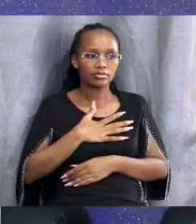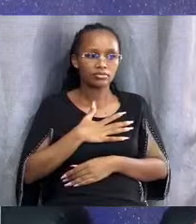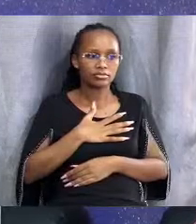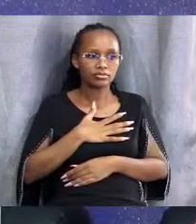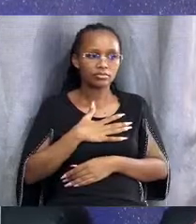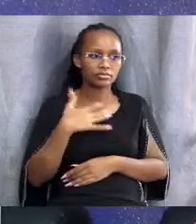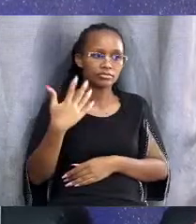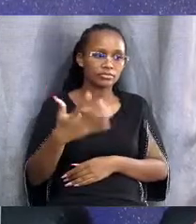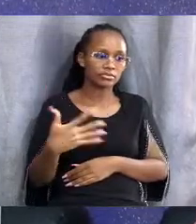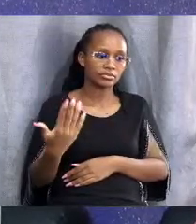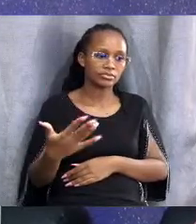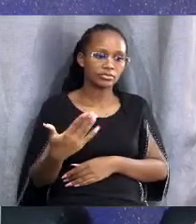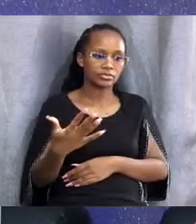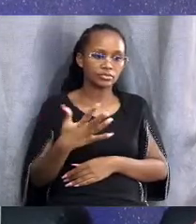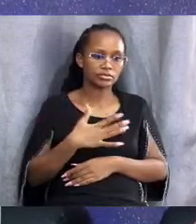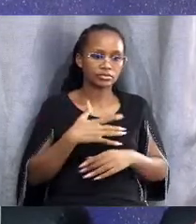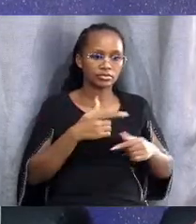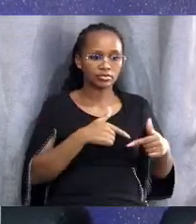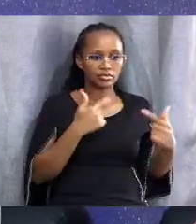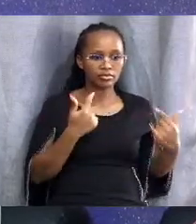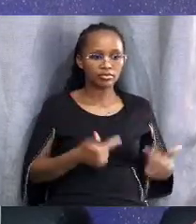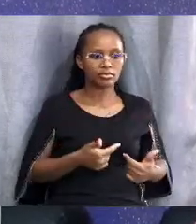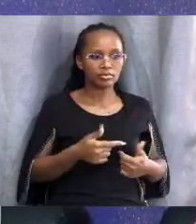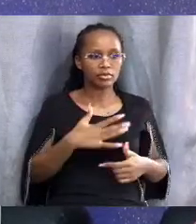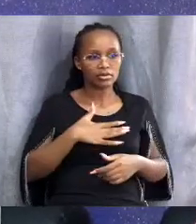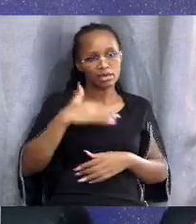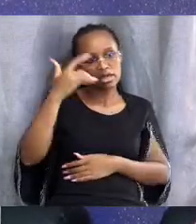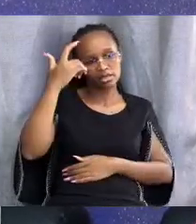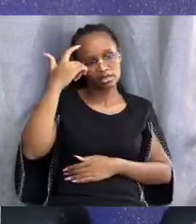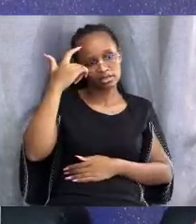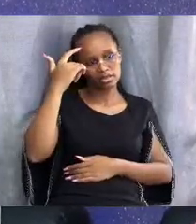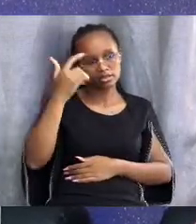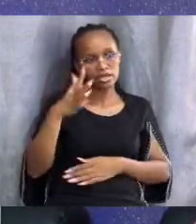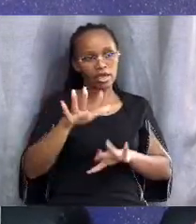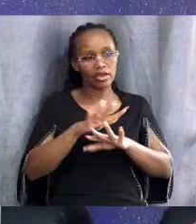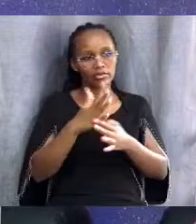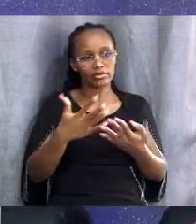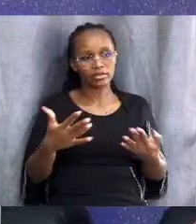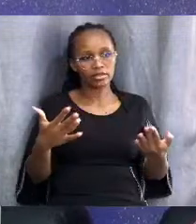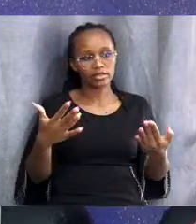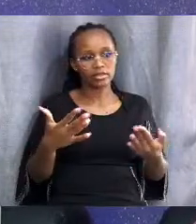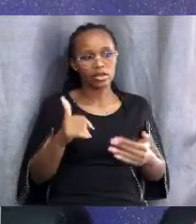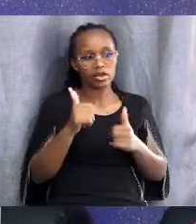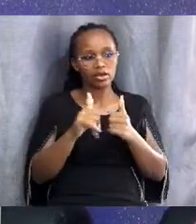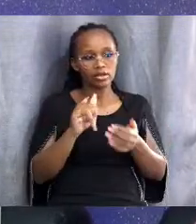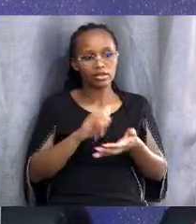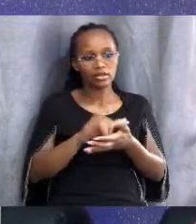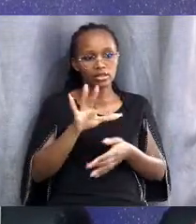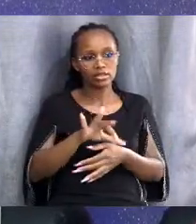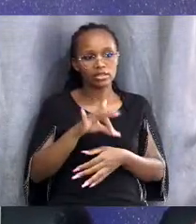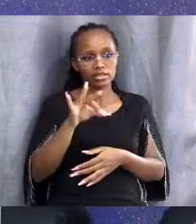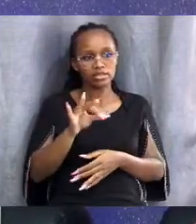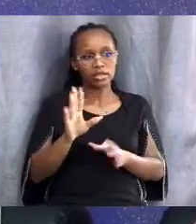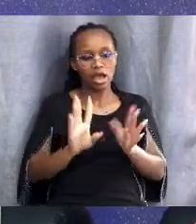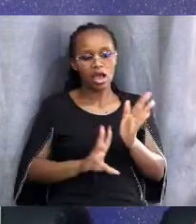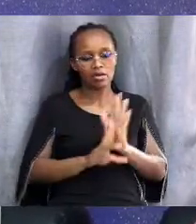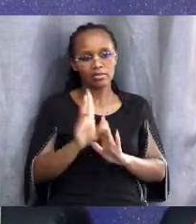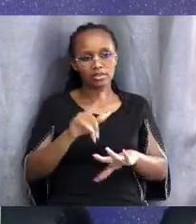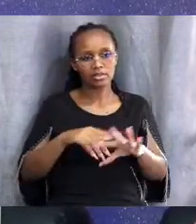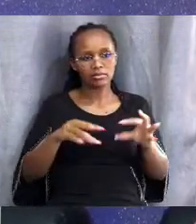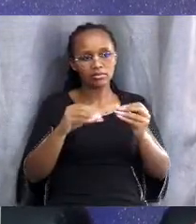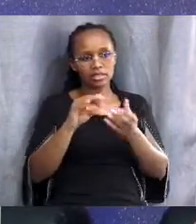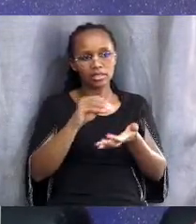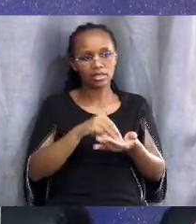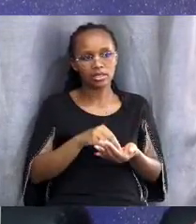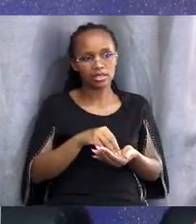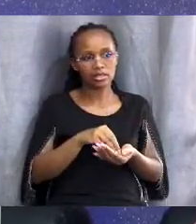I carry you with me always, in my heart, in my thoughts, and in every breath I take. Until we meet again,